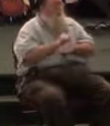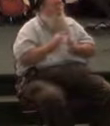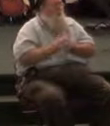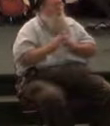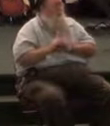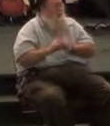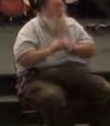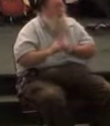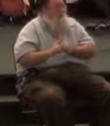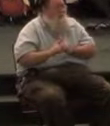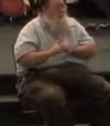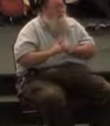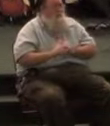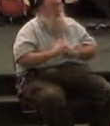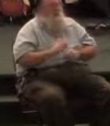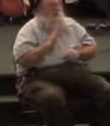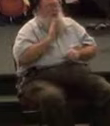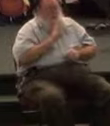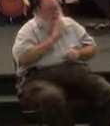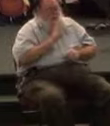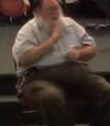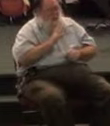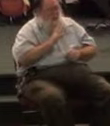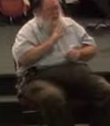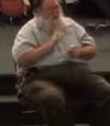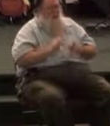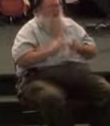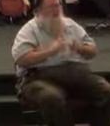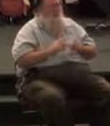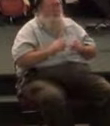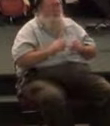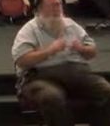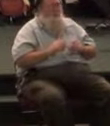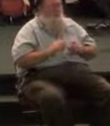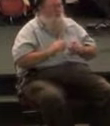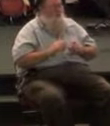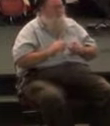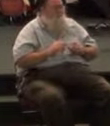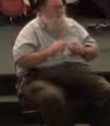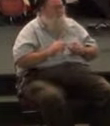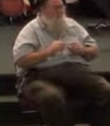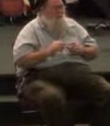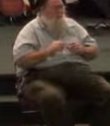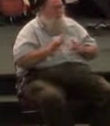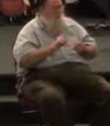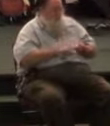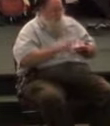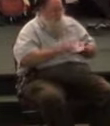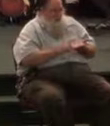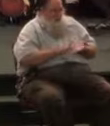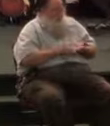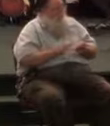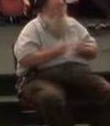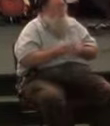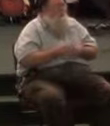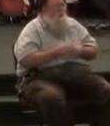He talked and debated with the Grecian Jews, but they tried to kill him. When the brothers learned of this, they